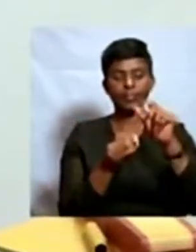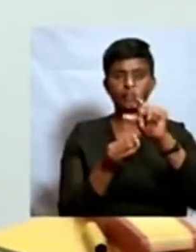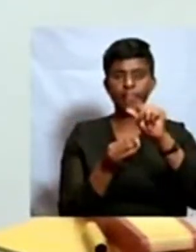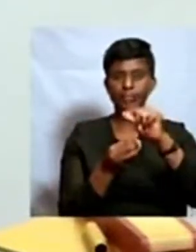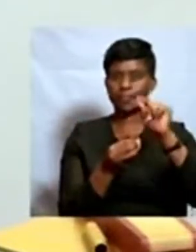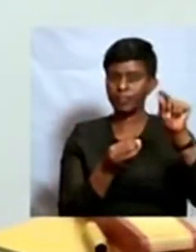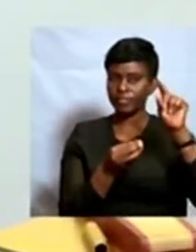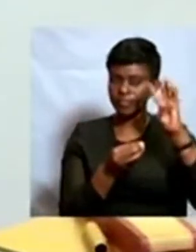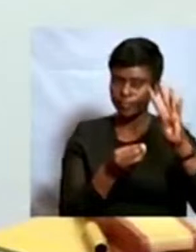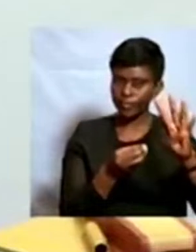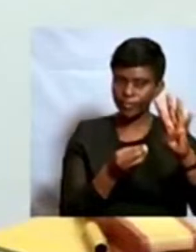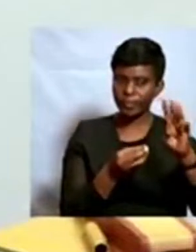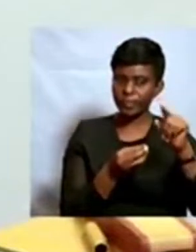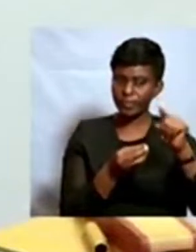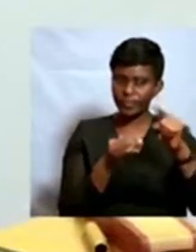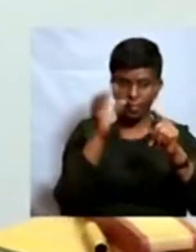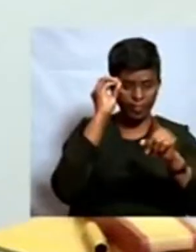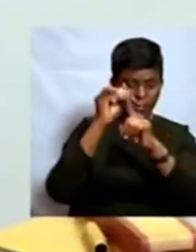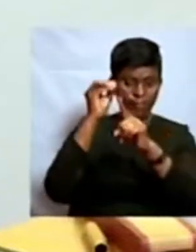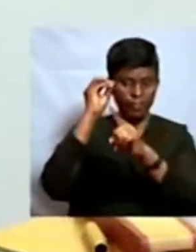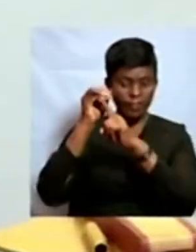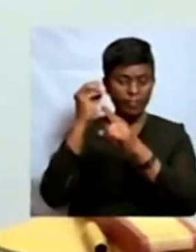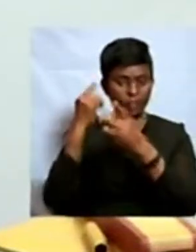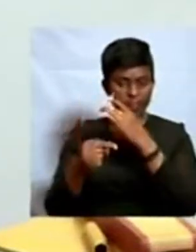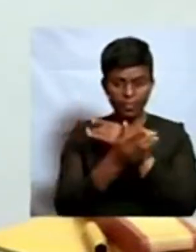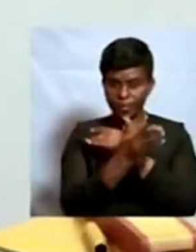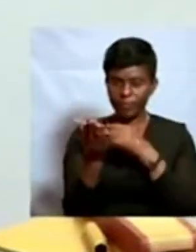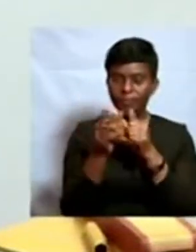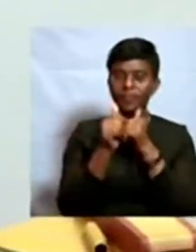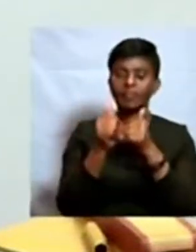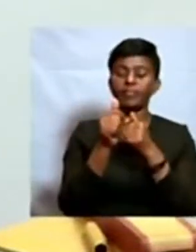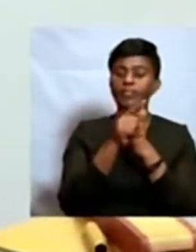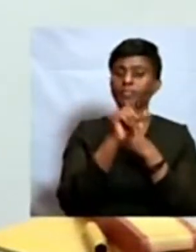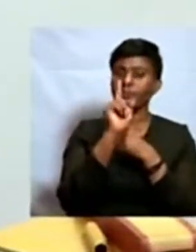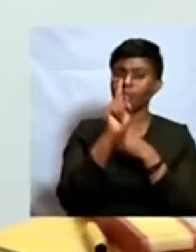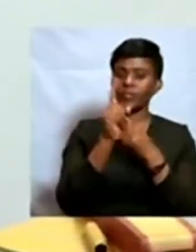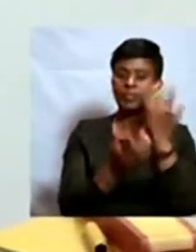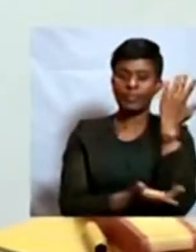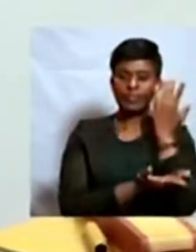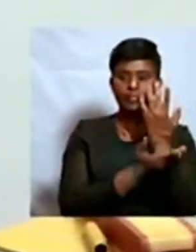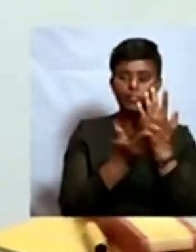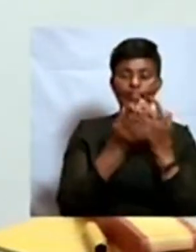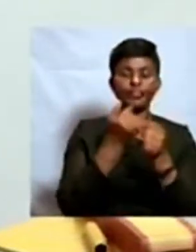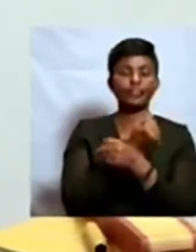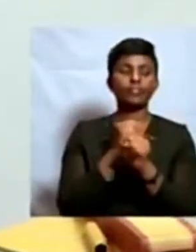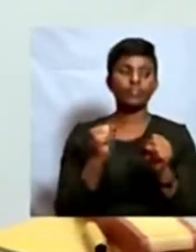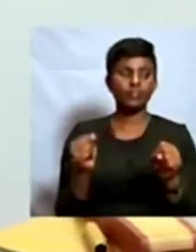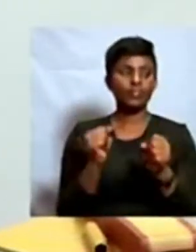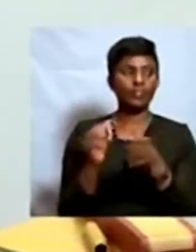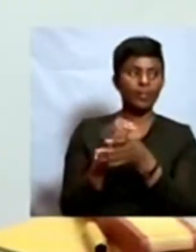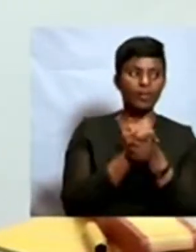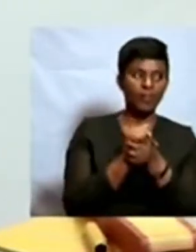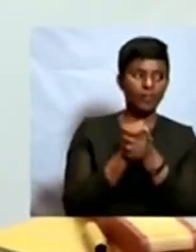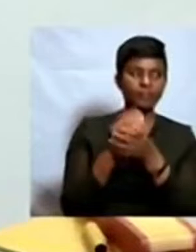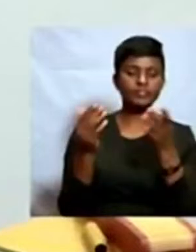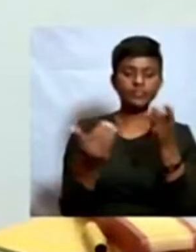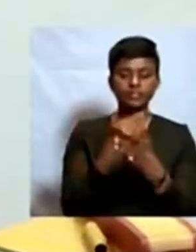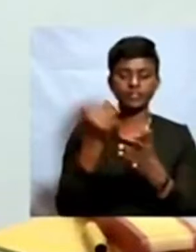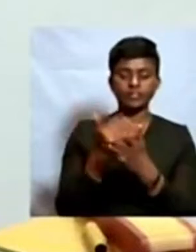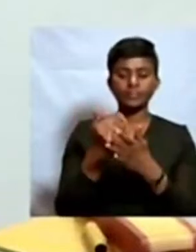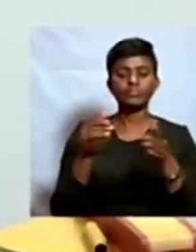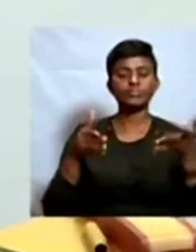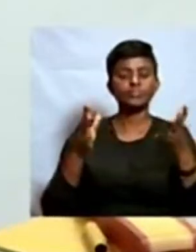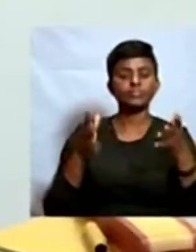2024. So the objectives are as follows. 1, to enhance civil aviation safety, incorporate new definitions